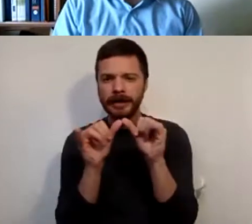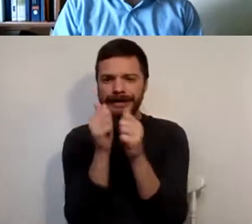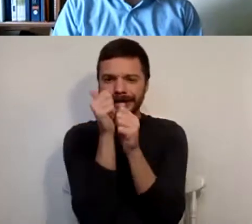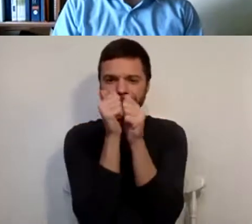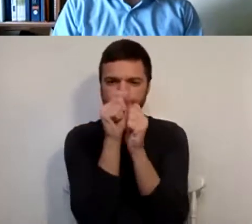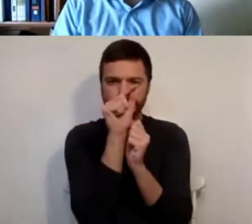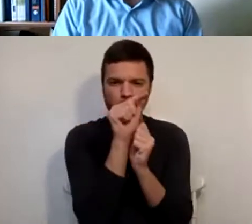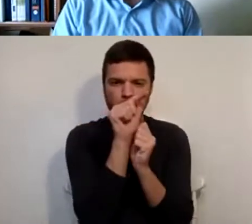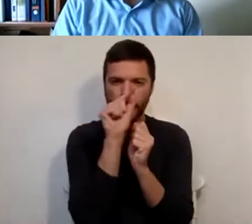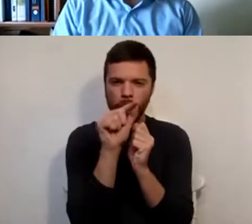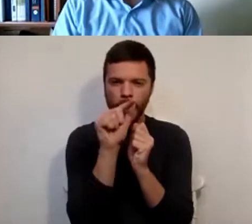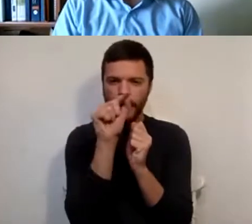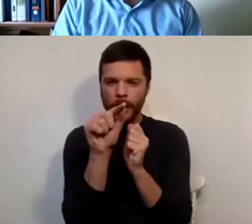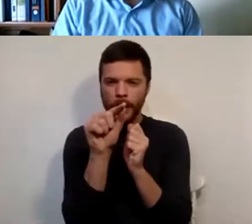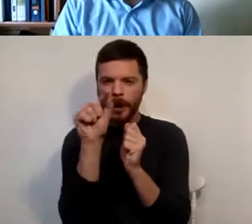of our strategies.